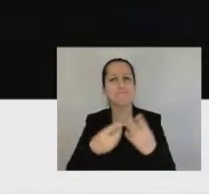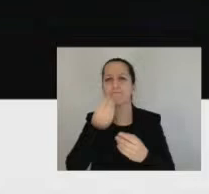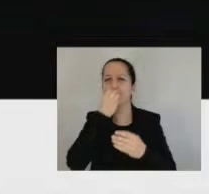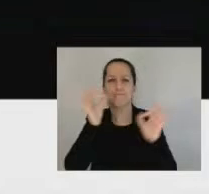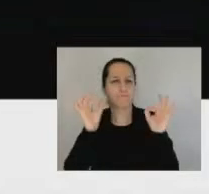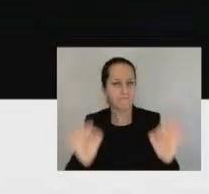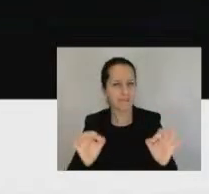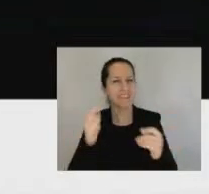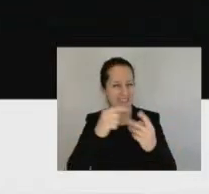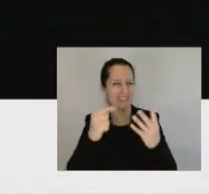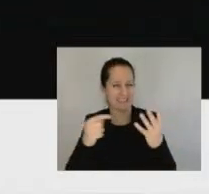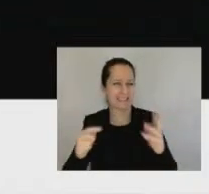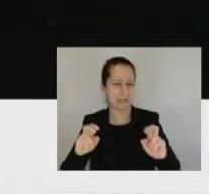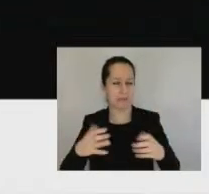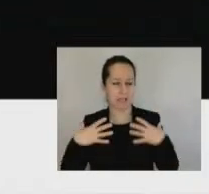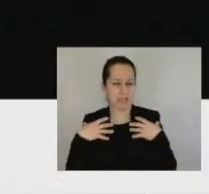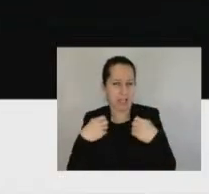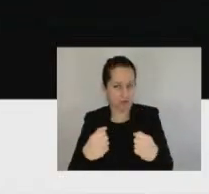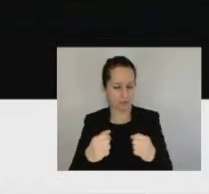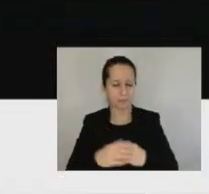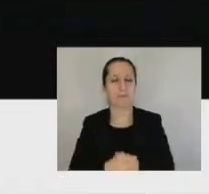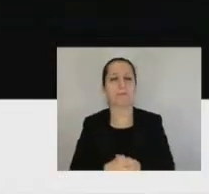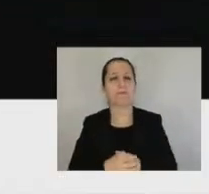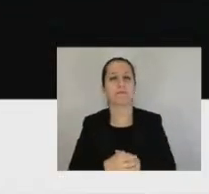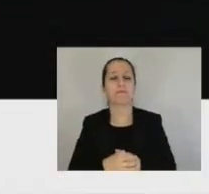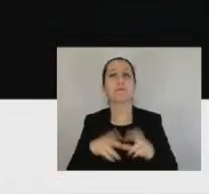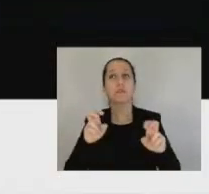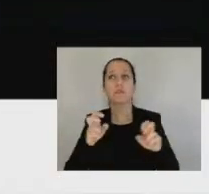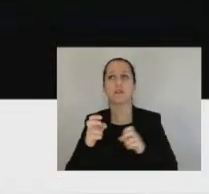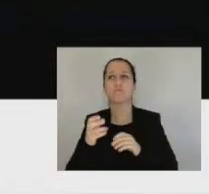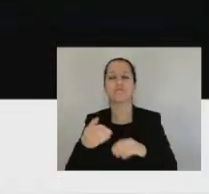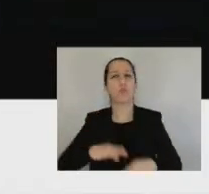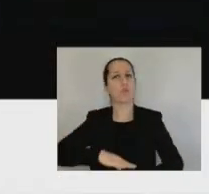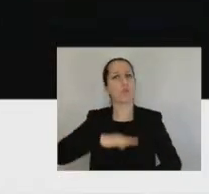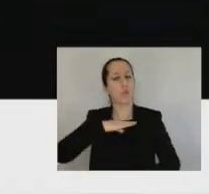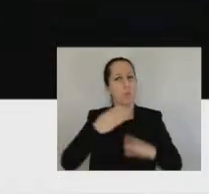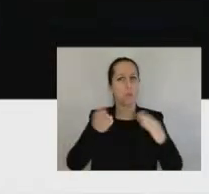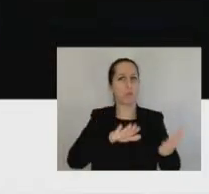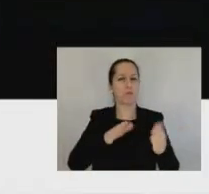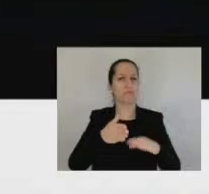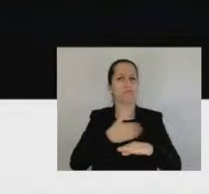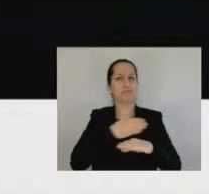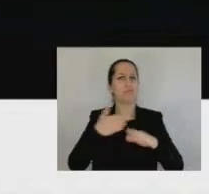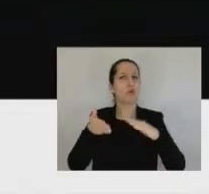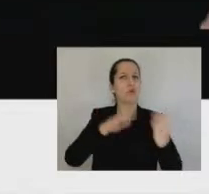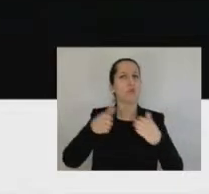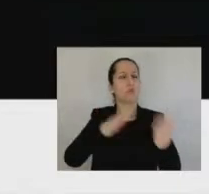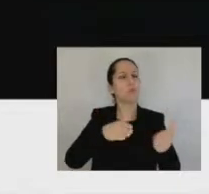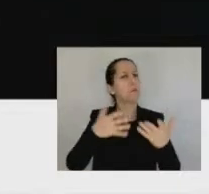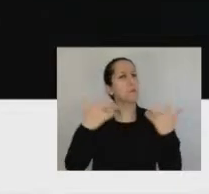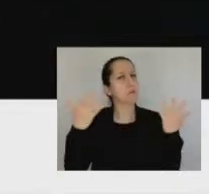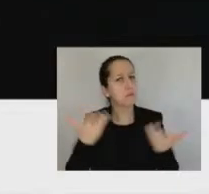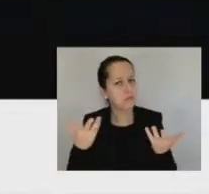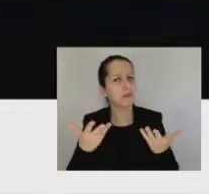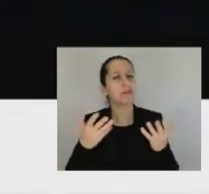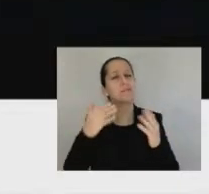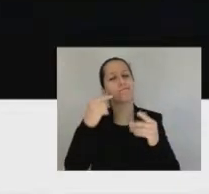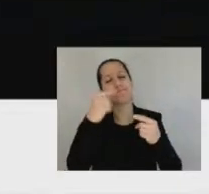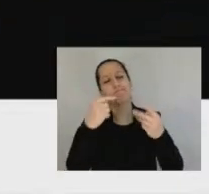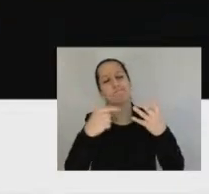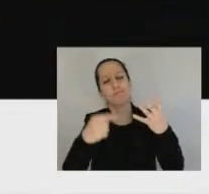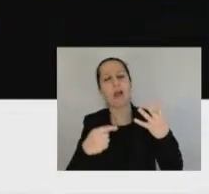lifestyles, not to smoke, and so on. This is a longitudinal study that analyzed the risk associated to premature deaths and analyzed